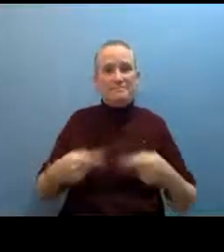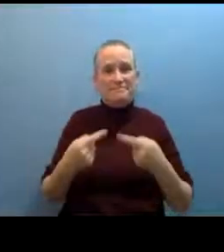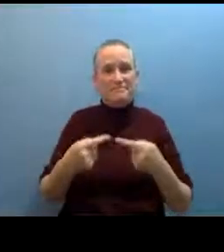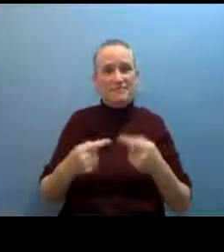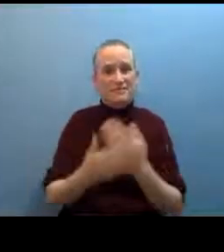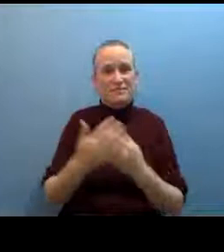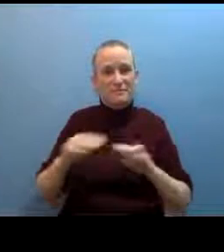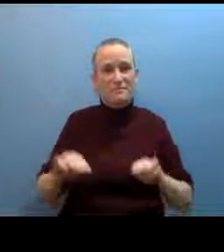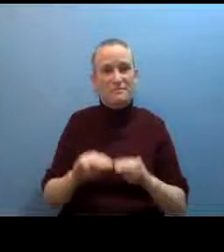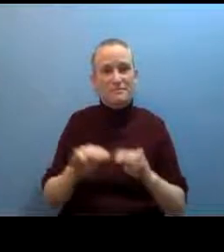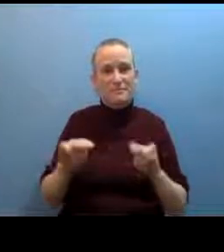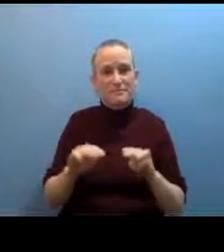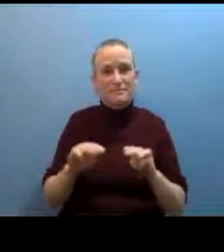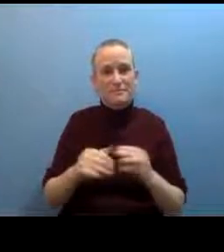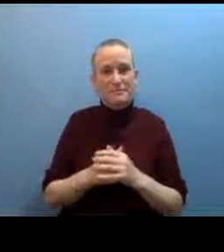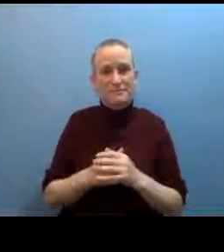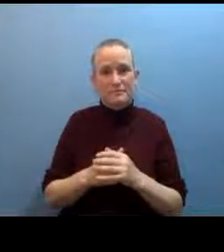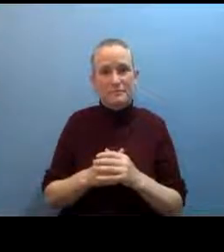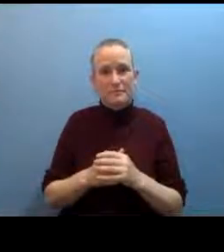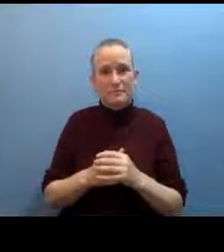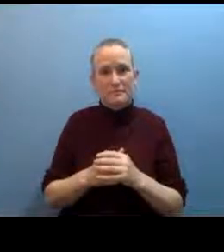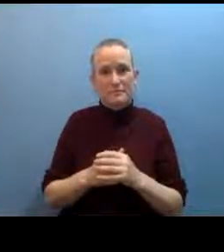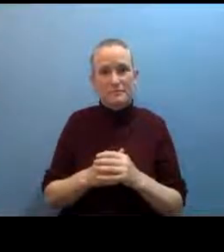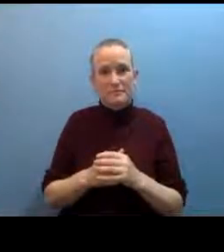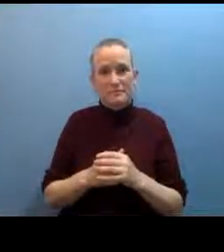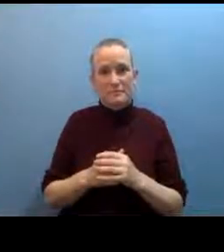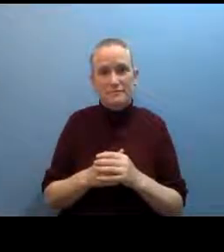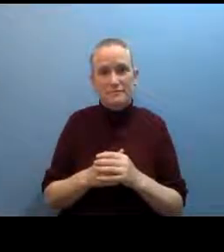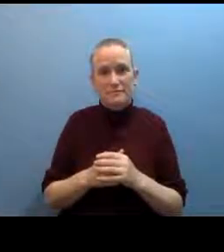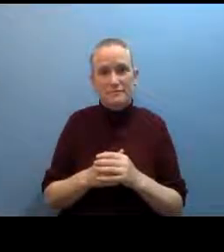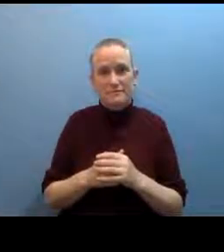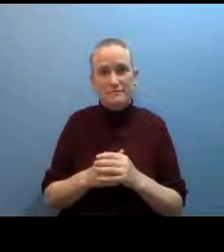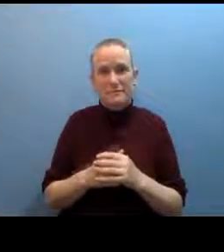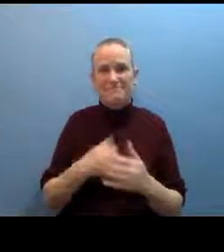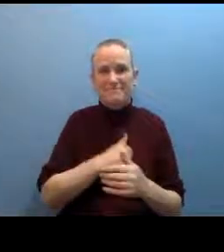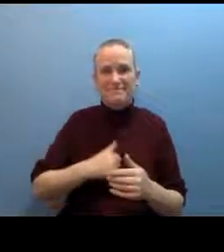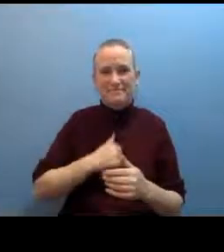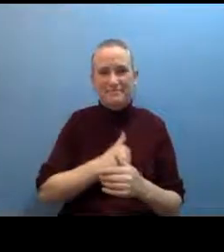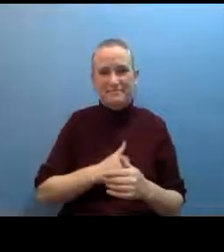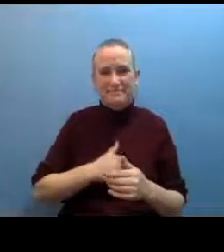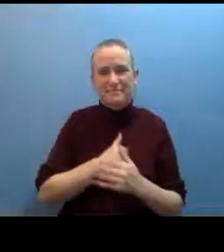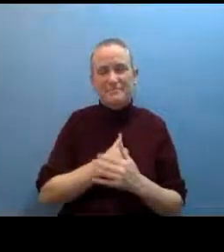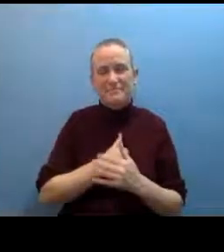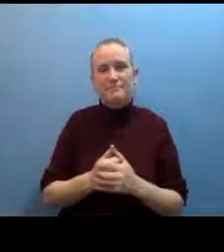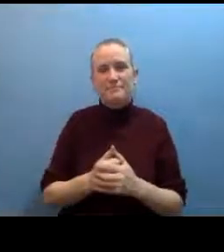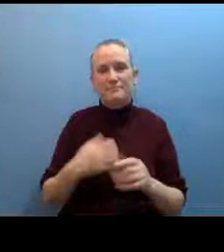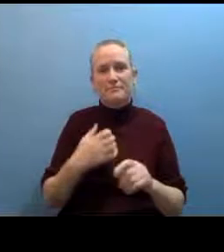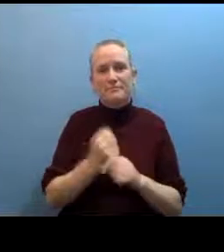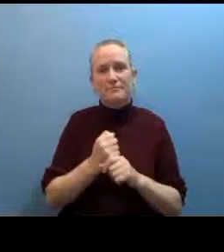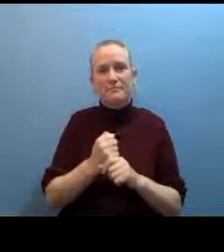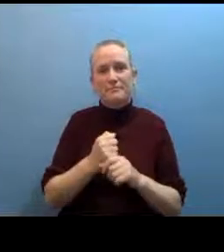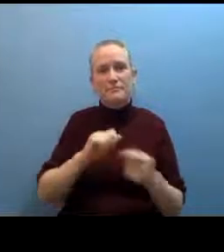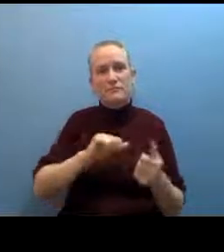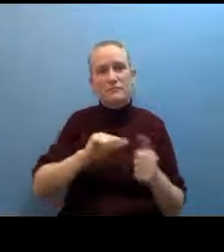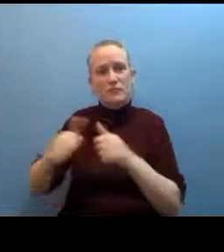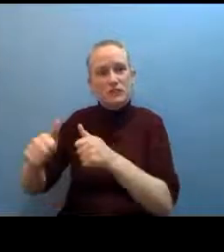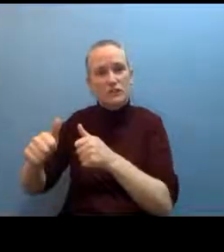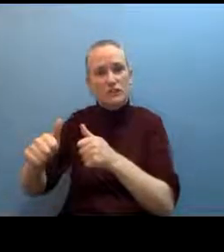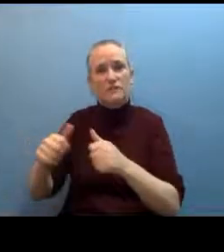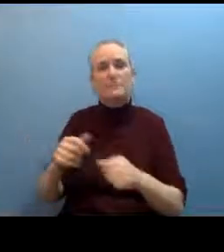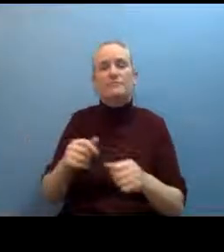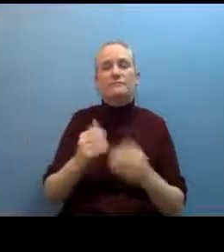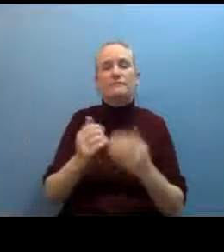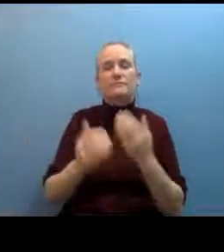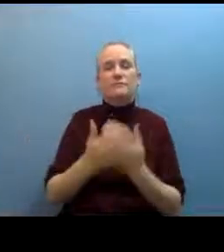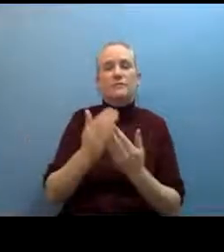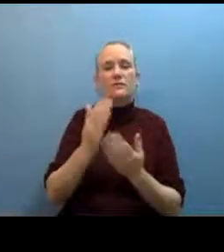with. Of course, the exam. Oh, sorry, go on. So I just think on that transitions, we have heard from young people that they haven't maybe had a